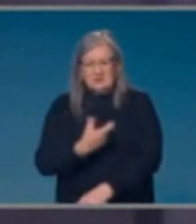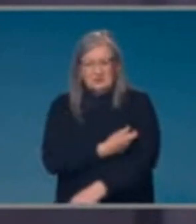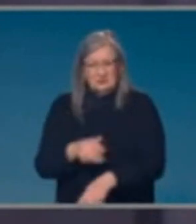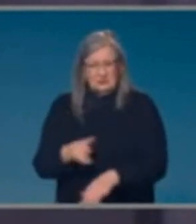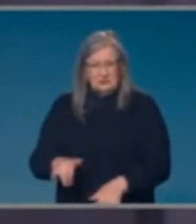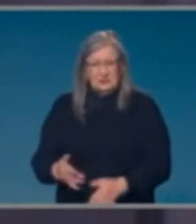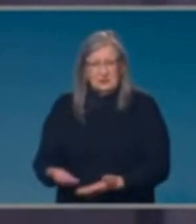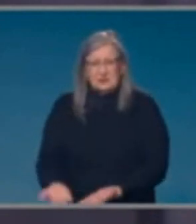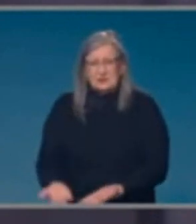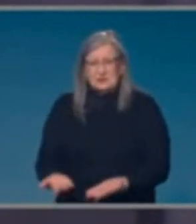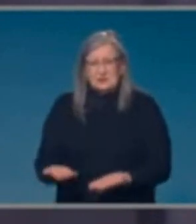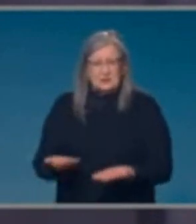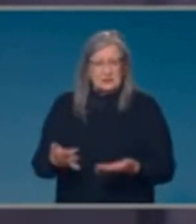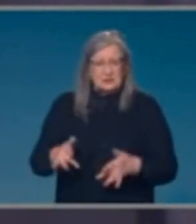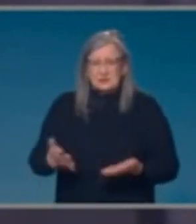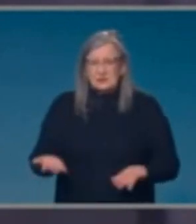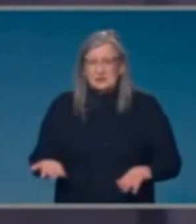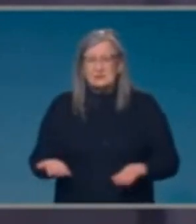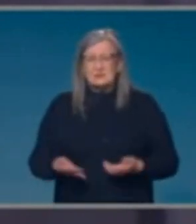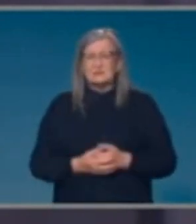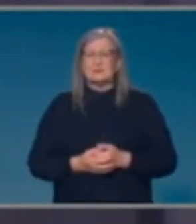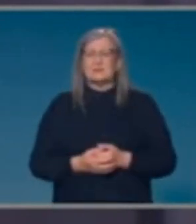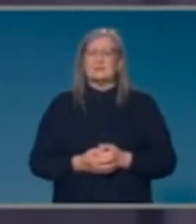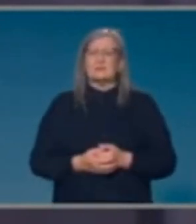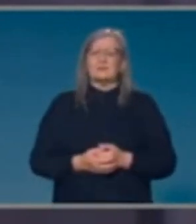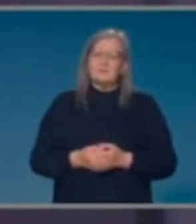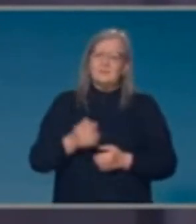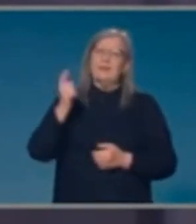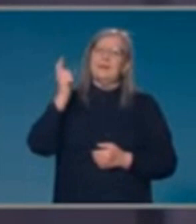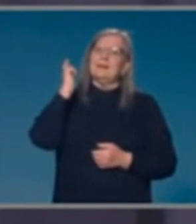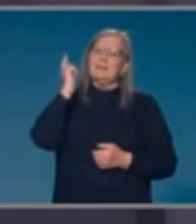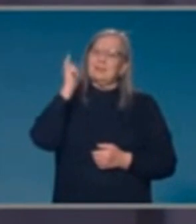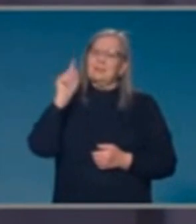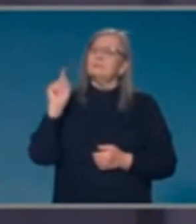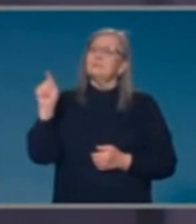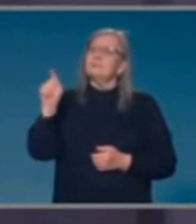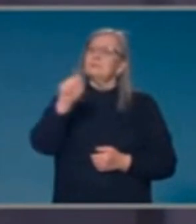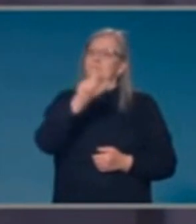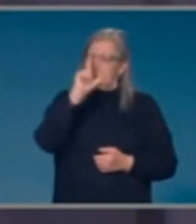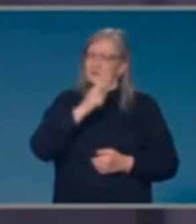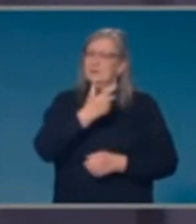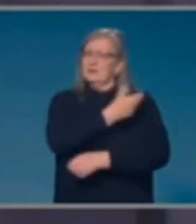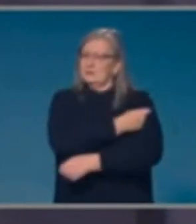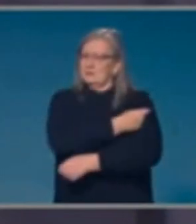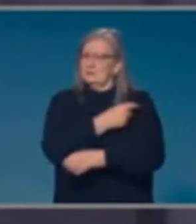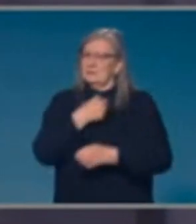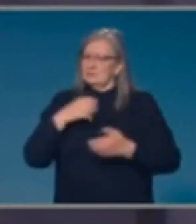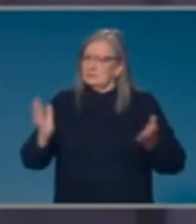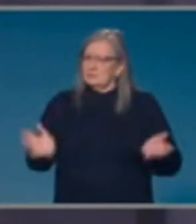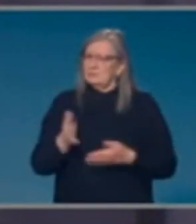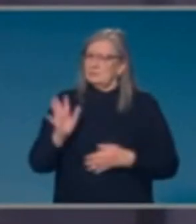to that age group. But of course, teachers, that is available for them, and I would encourage every teacher, and in fact